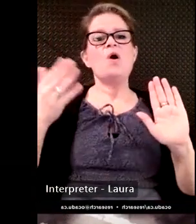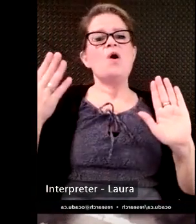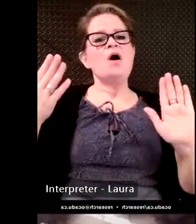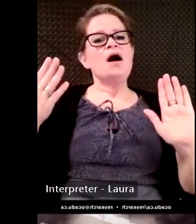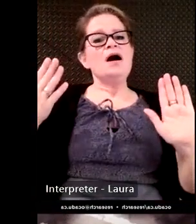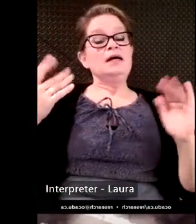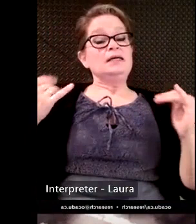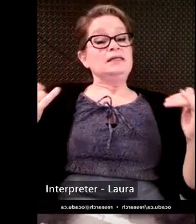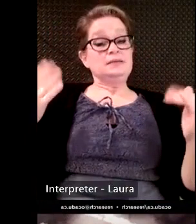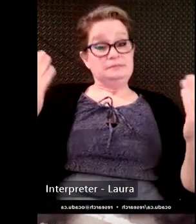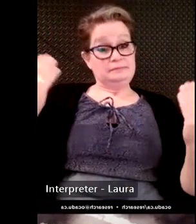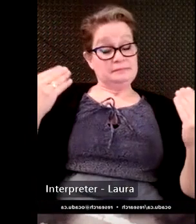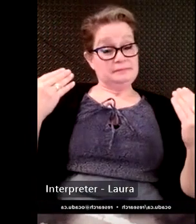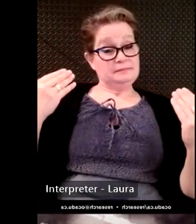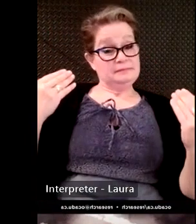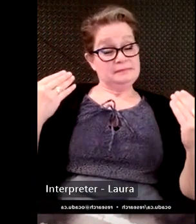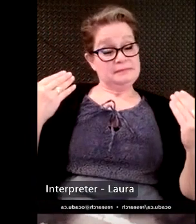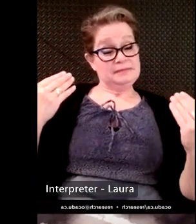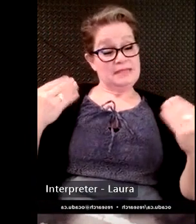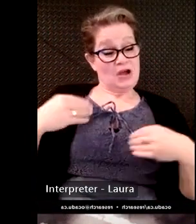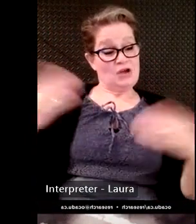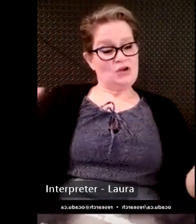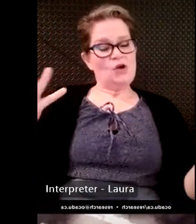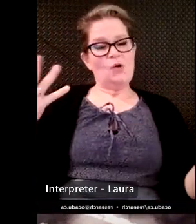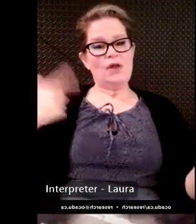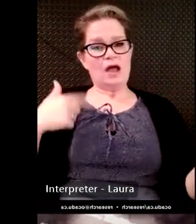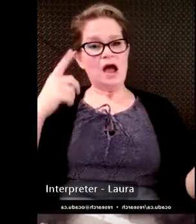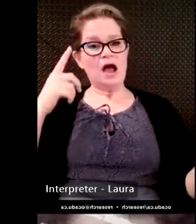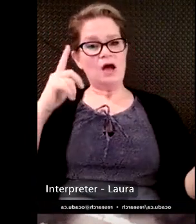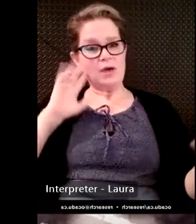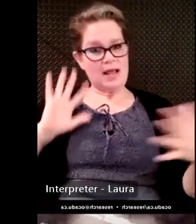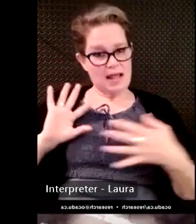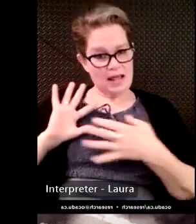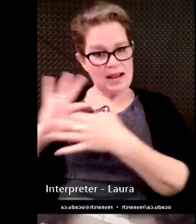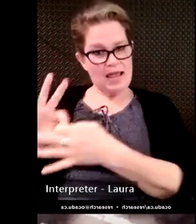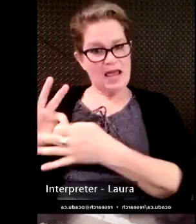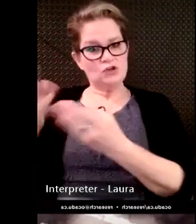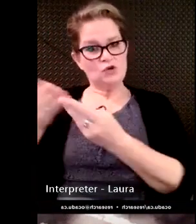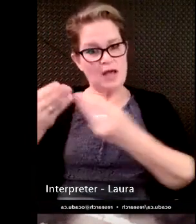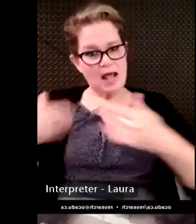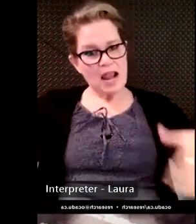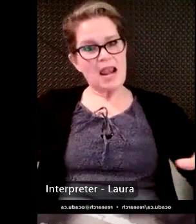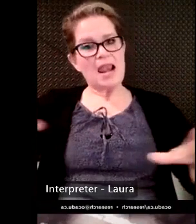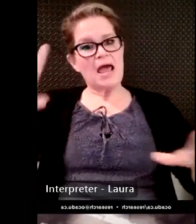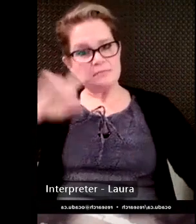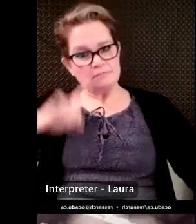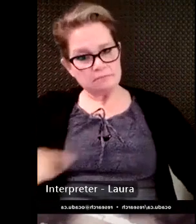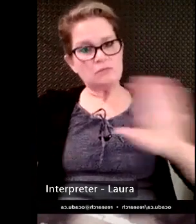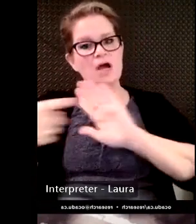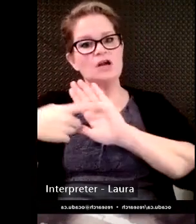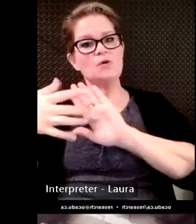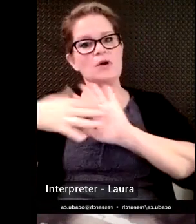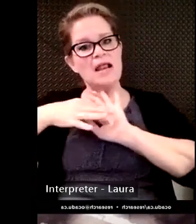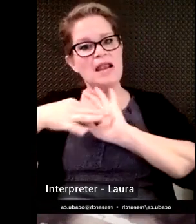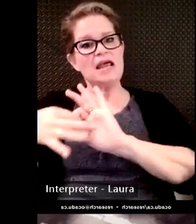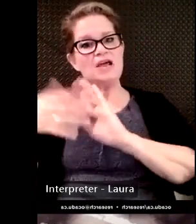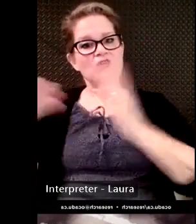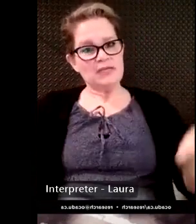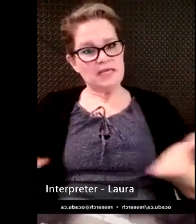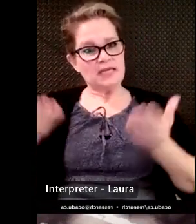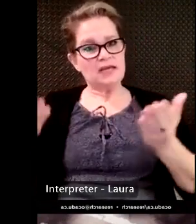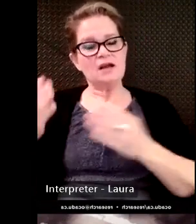I was going to, of course, reference the land acknowledgement that we make here at OCAD to talk about the Anishinaabe, the